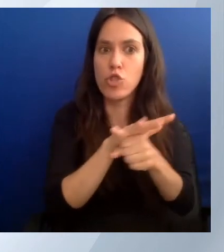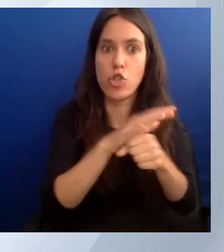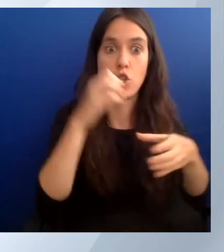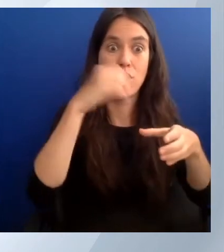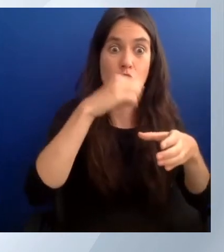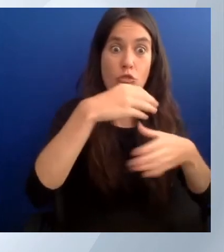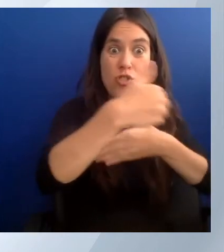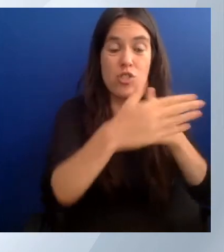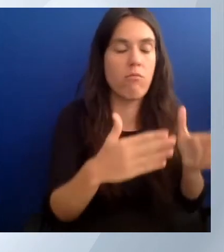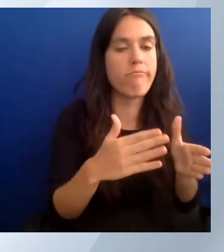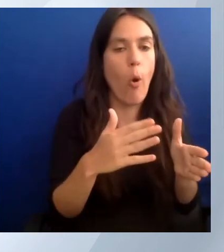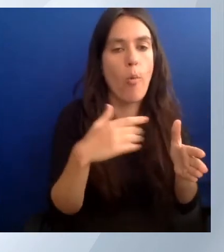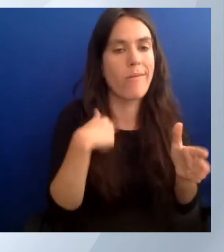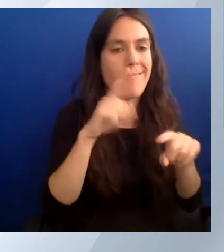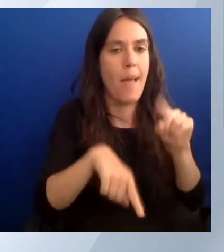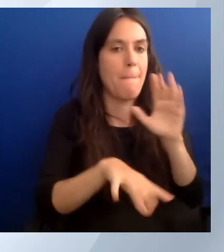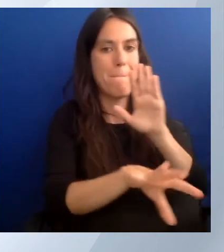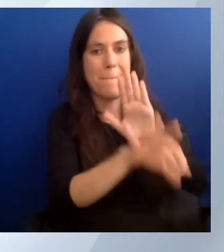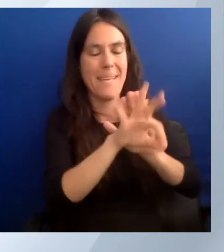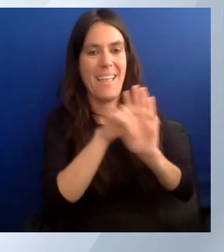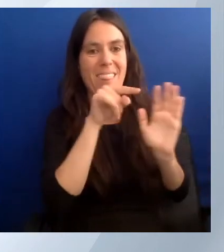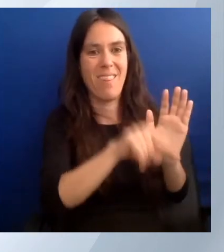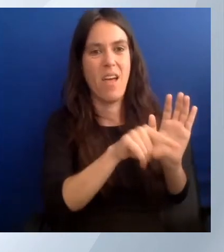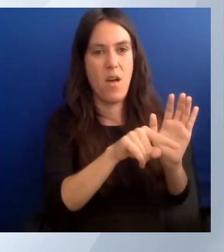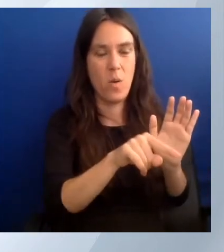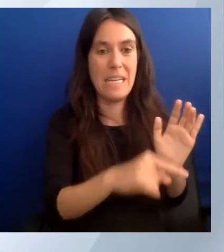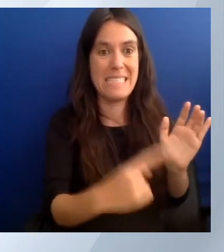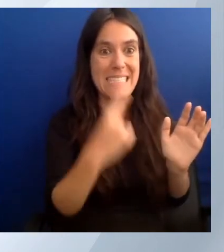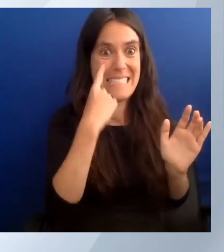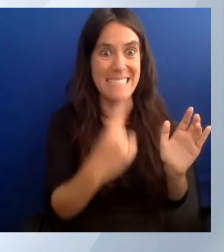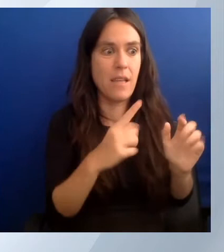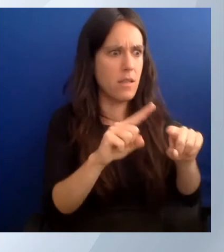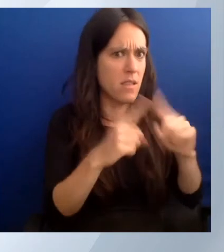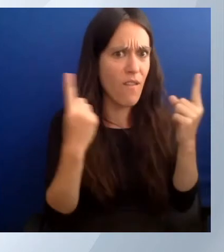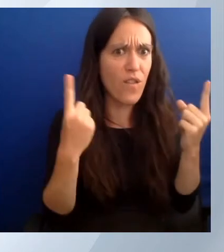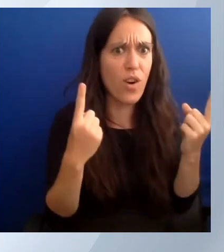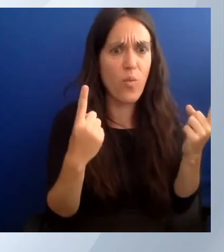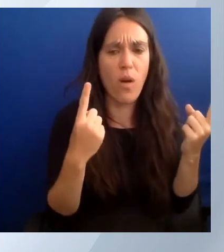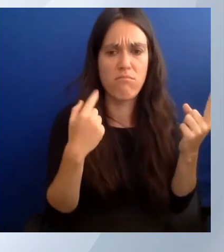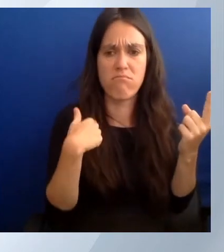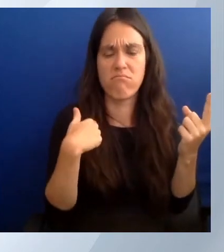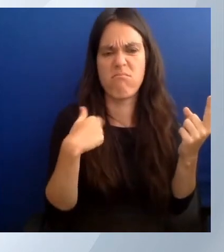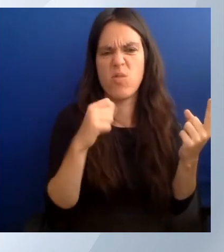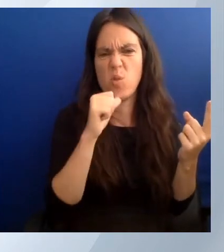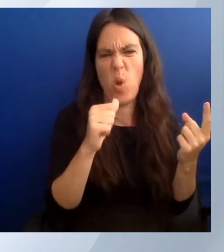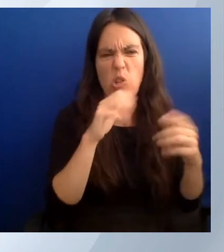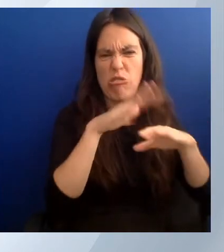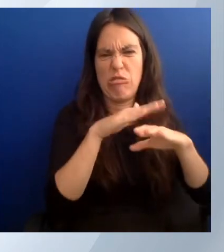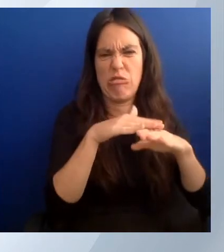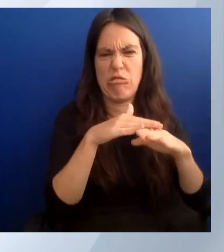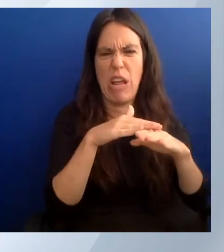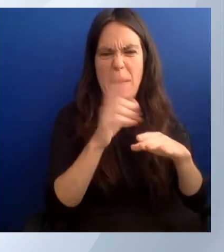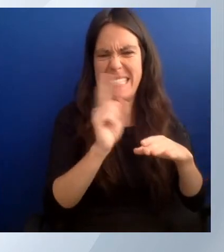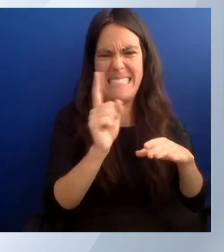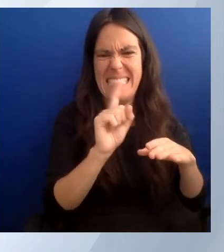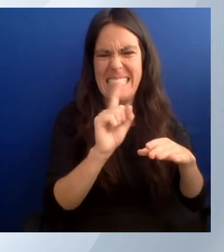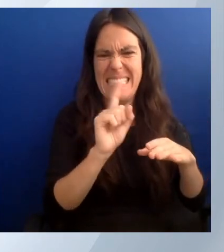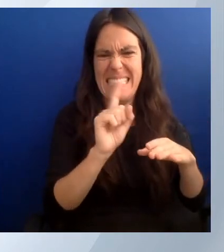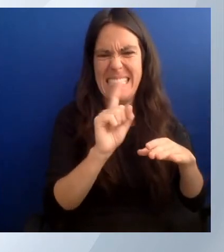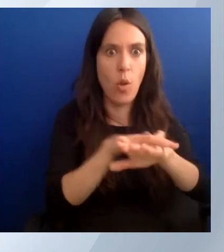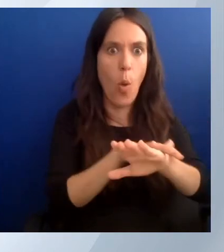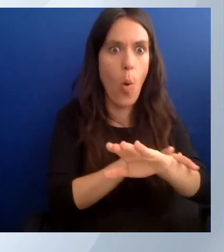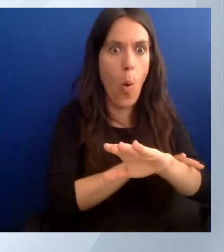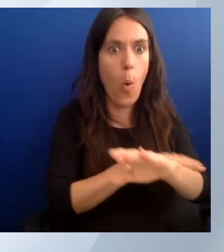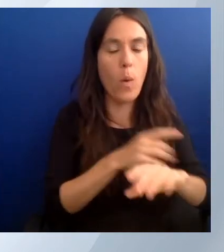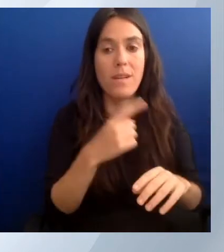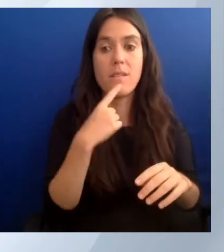pick it. You can update it after the fact to use different ones. I wouldn't recommend it. It makes everything really quite slow. If you have a function